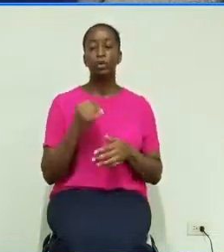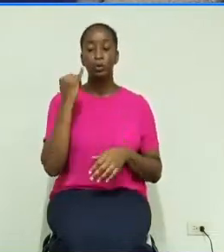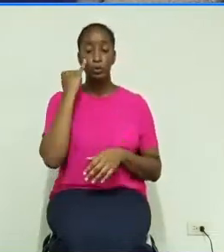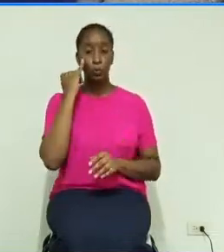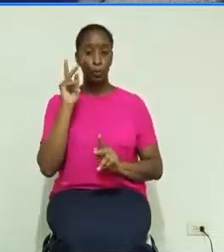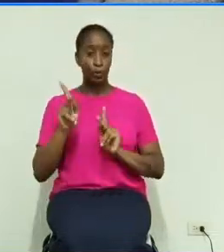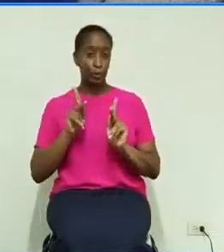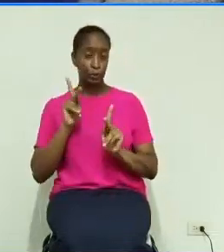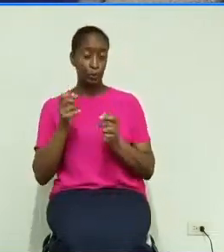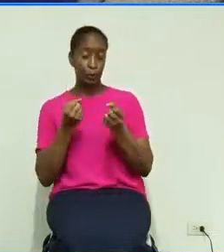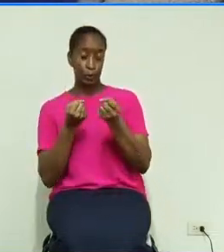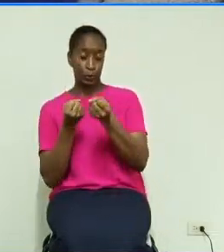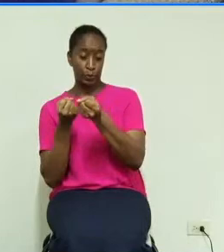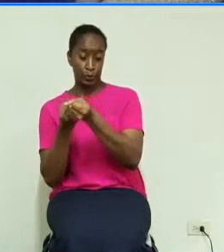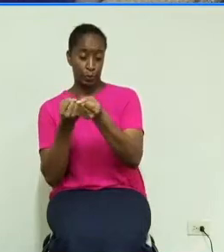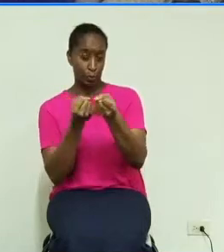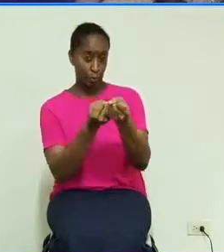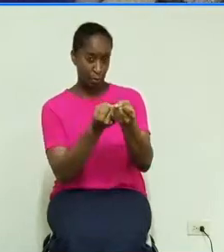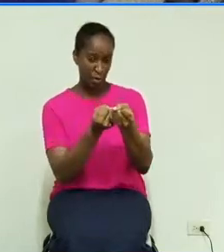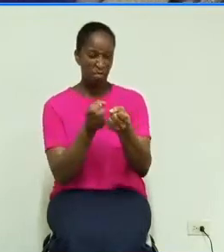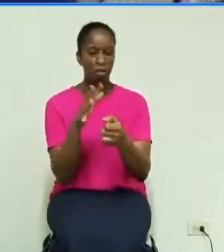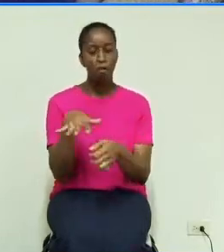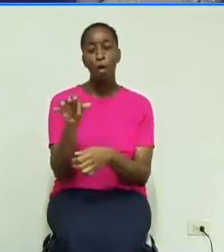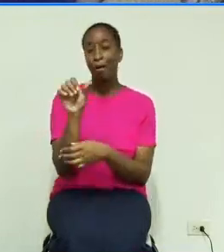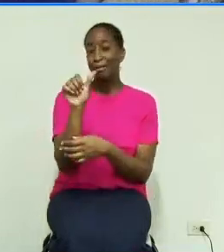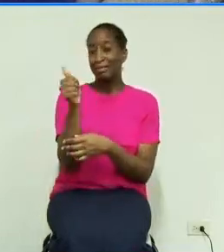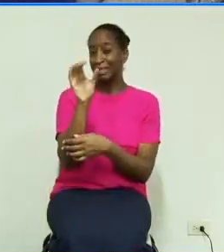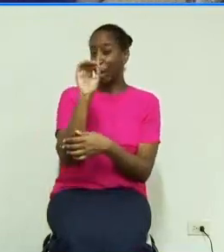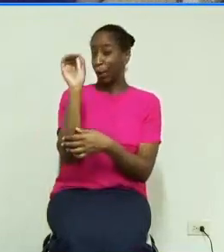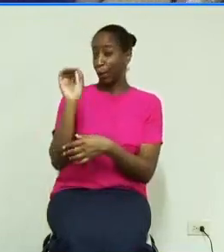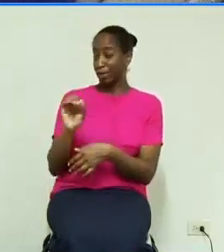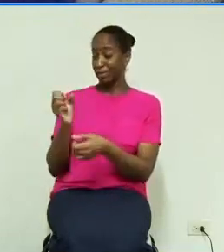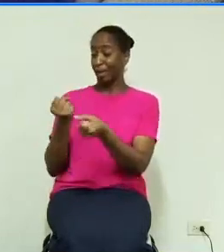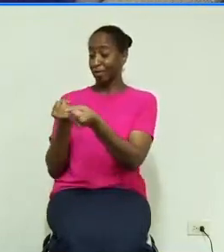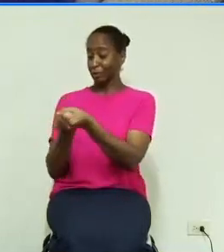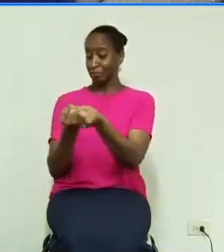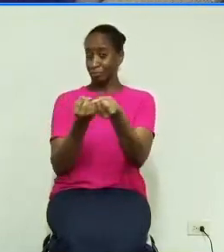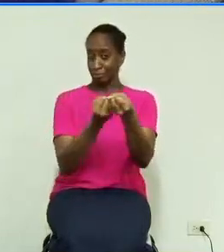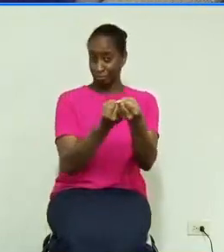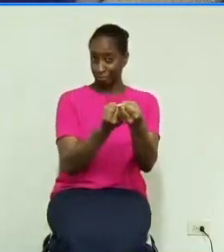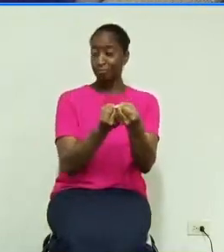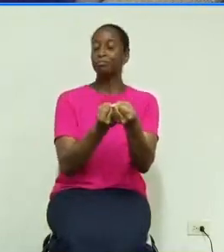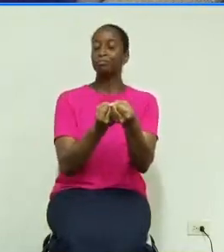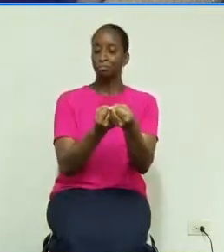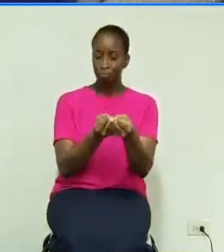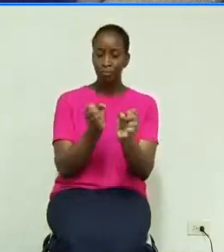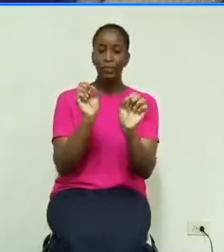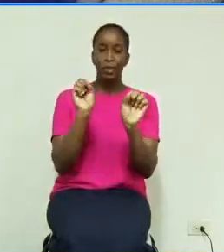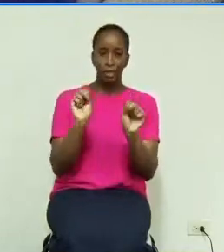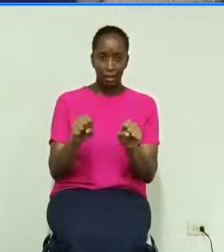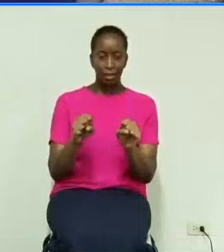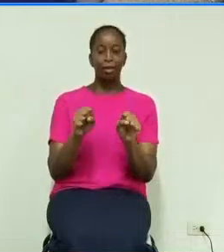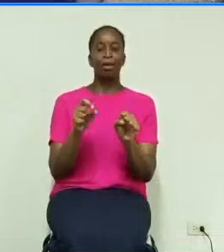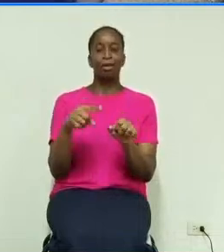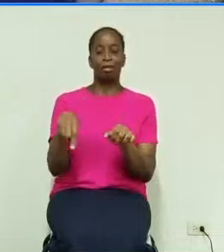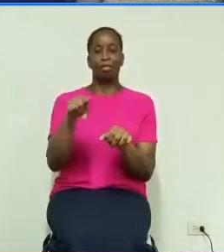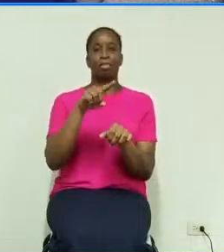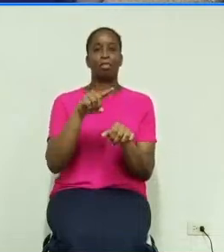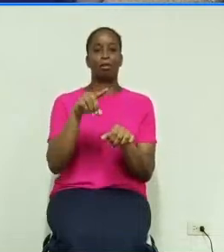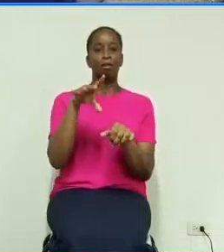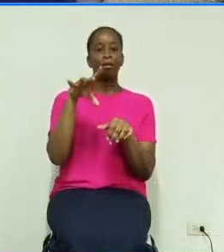lot of splinter groups to get at least 10% to get some form of recognition.